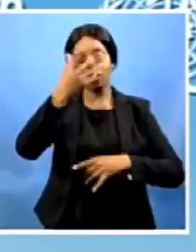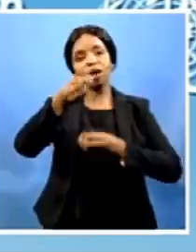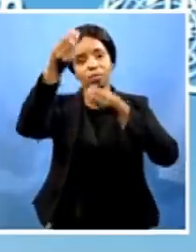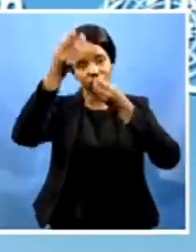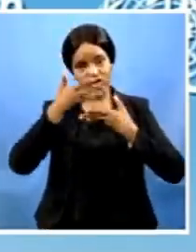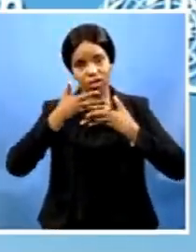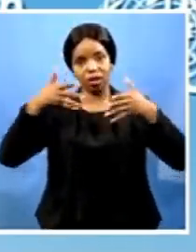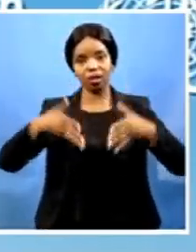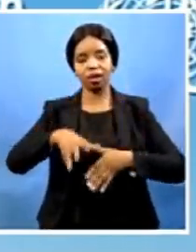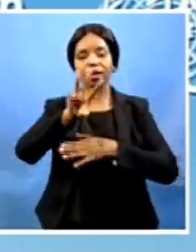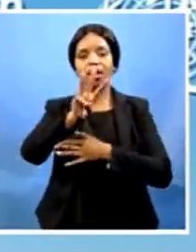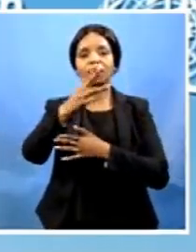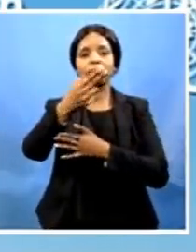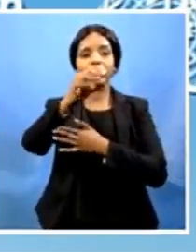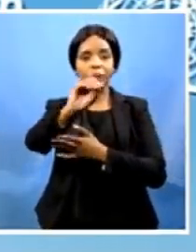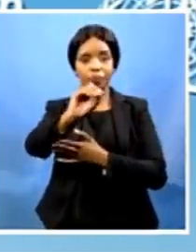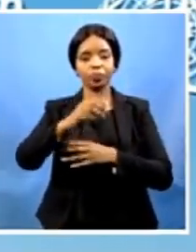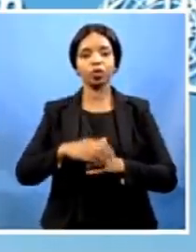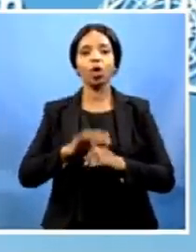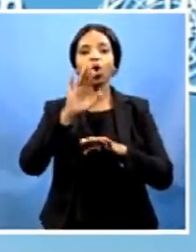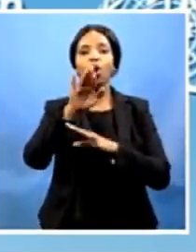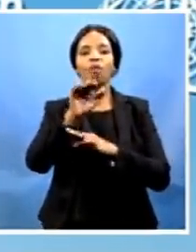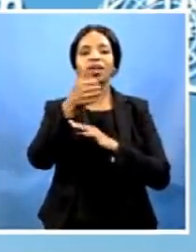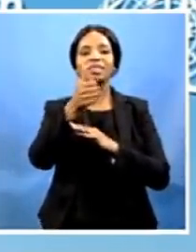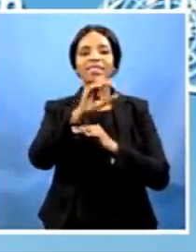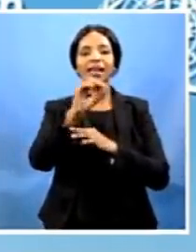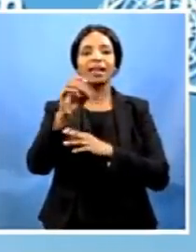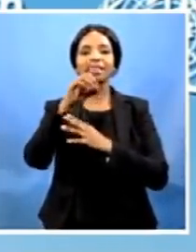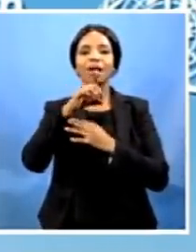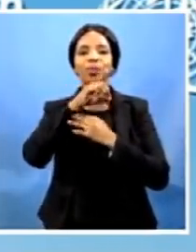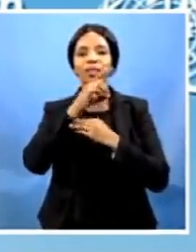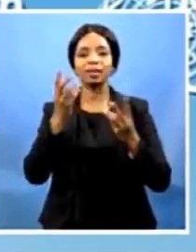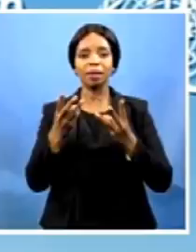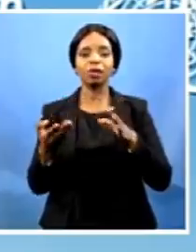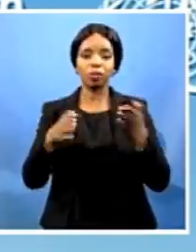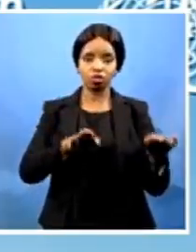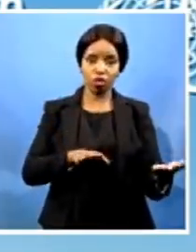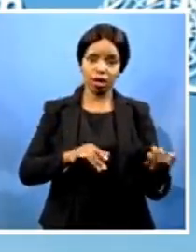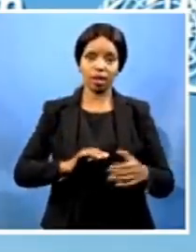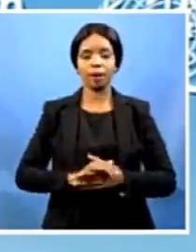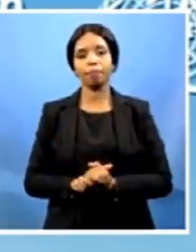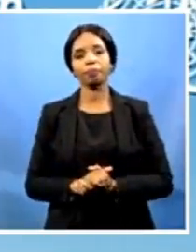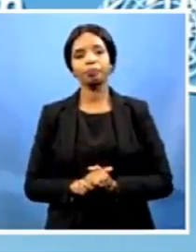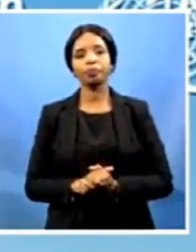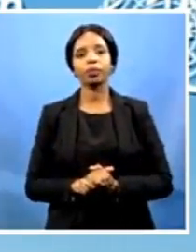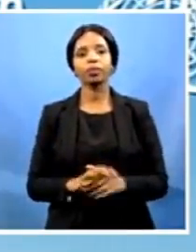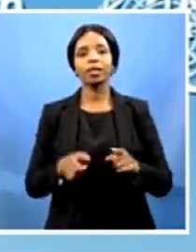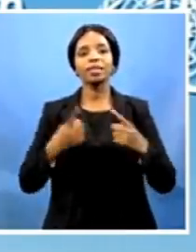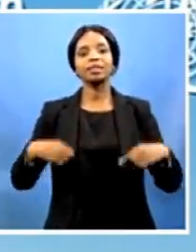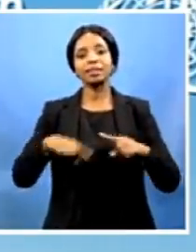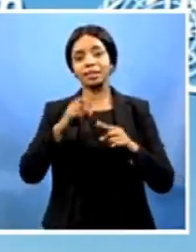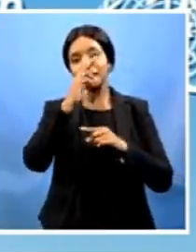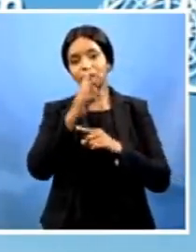160,000 deaths. We see different trends in different regions, and even within